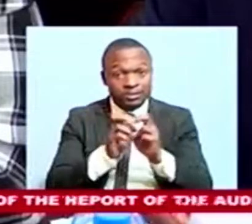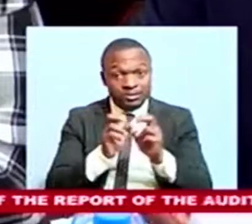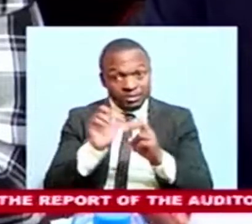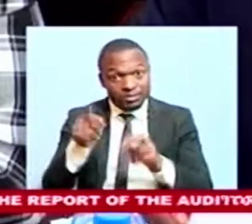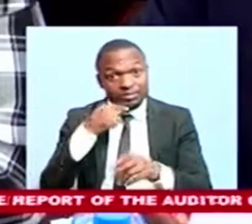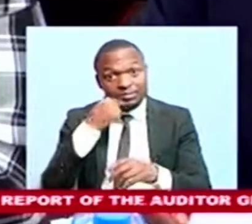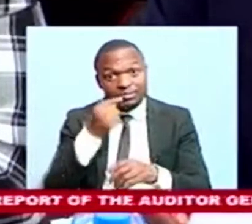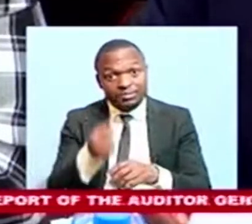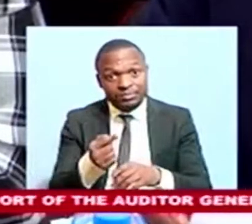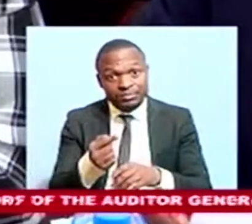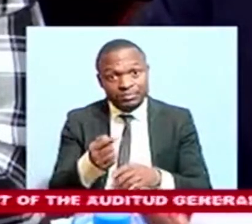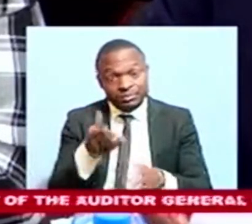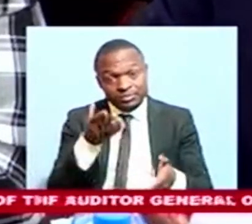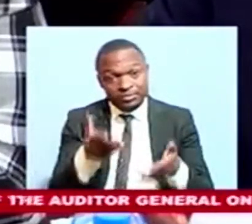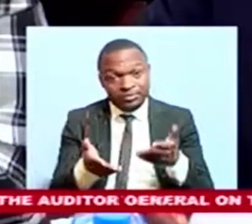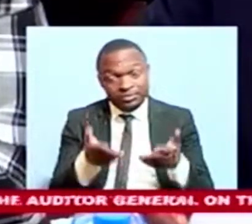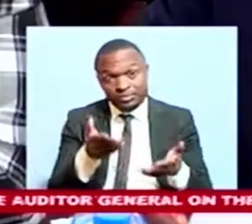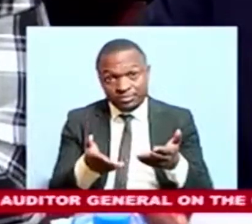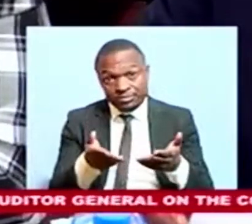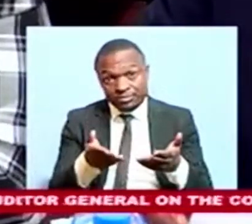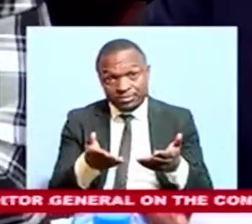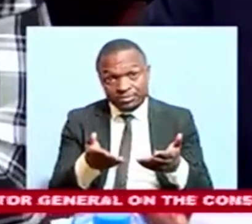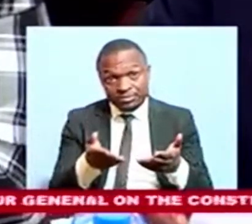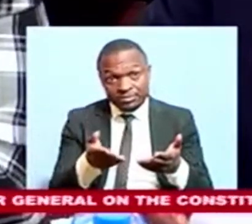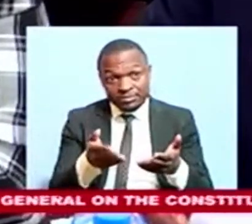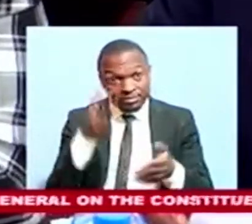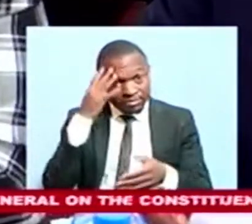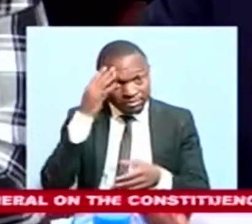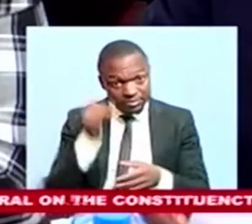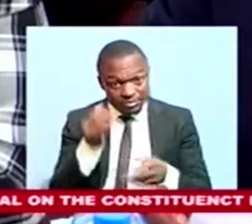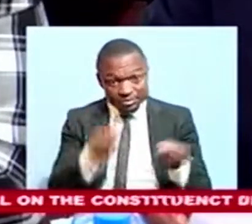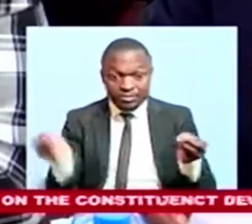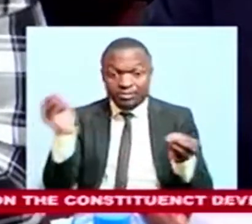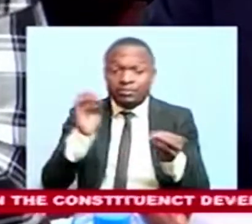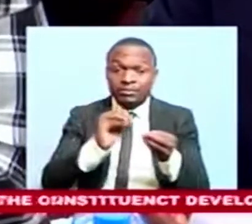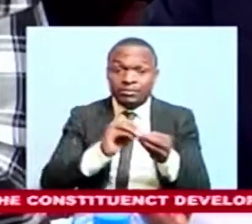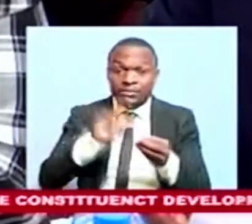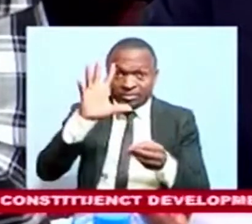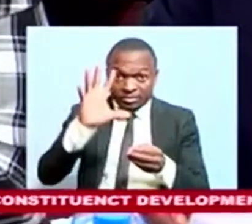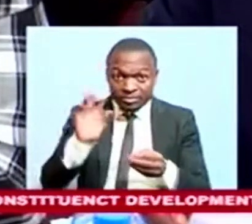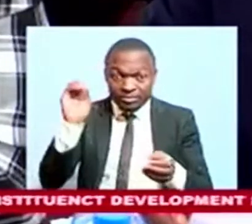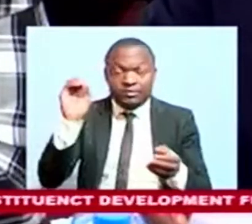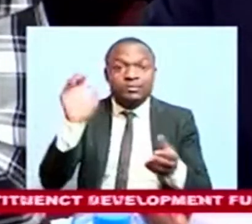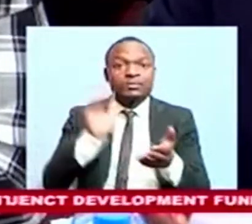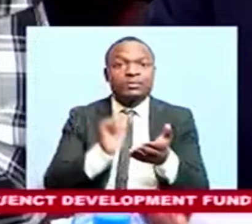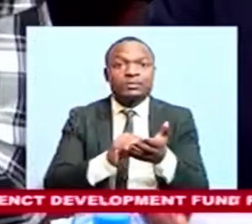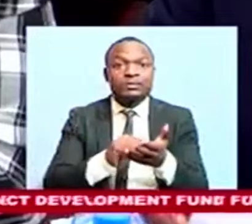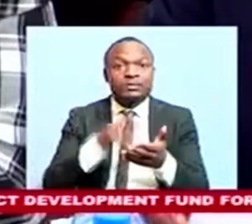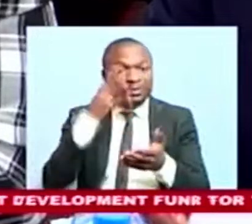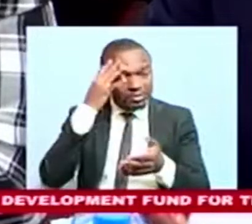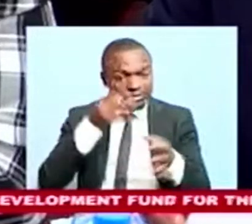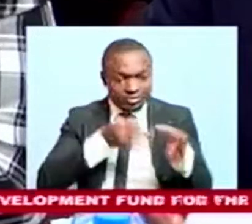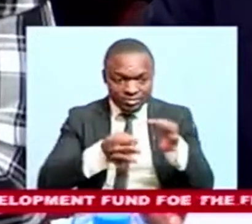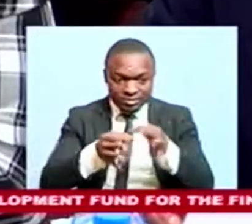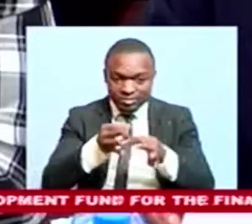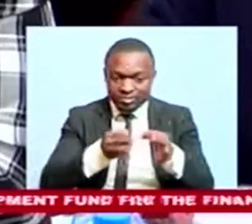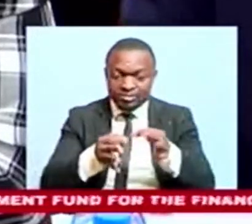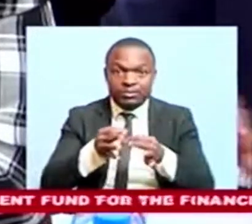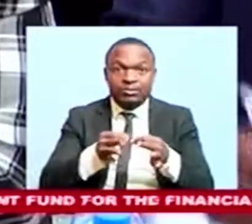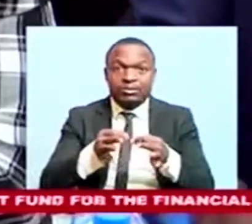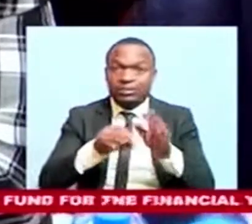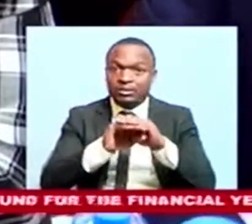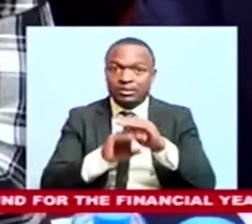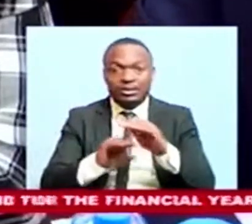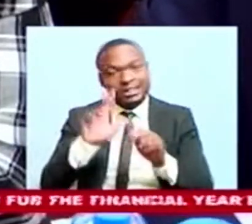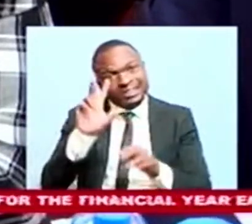stated, I'm coming to why we added 50,000. That's why I wanted to justify, Chair. Just under 30 seconds.